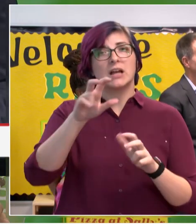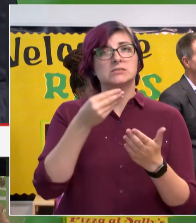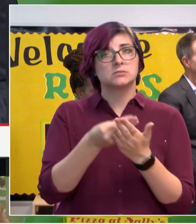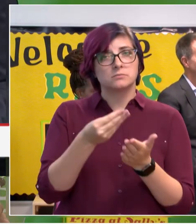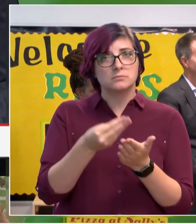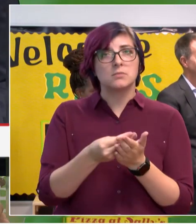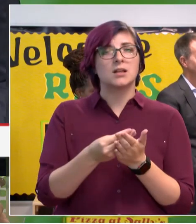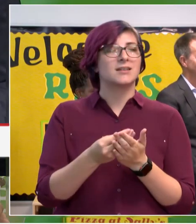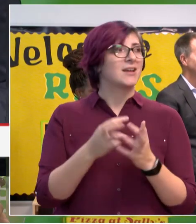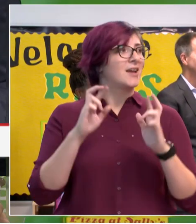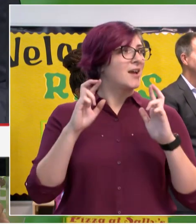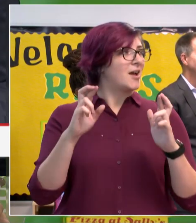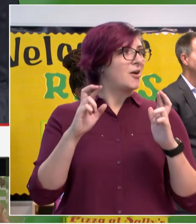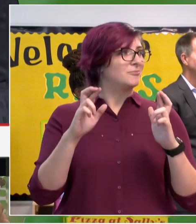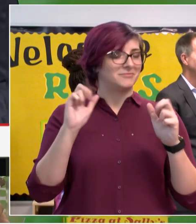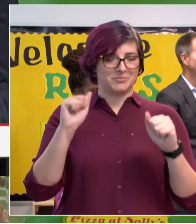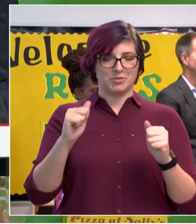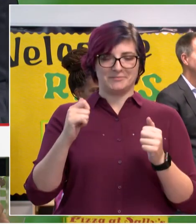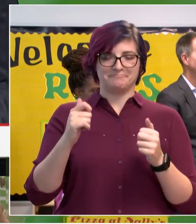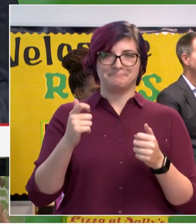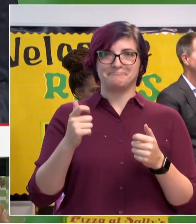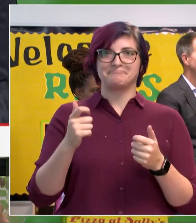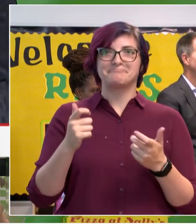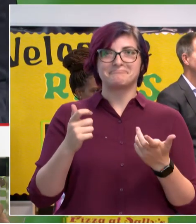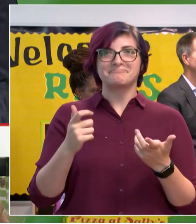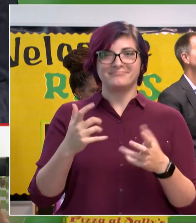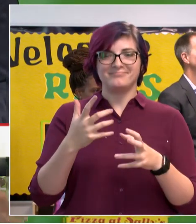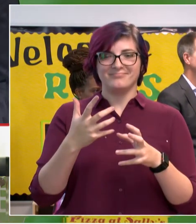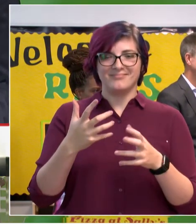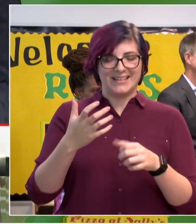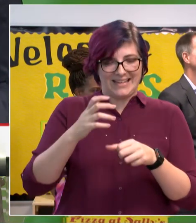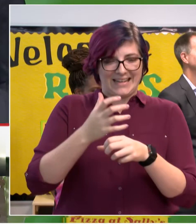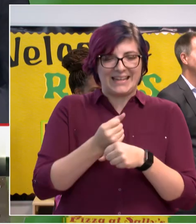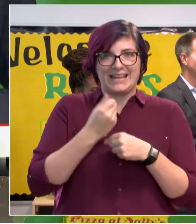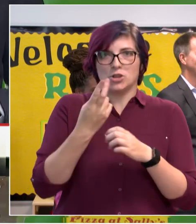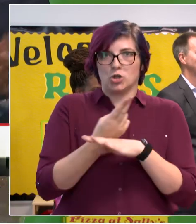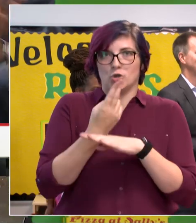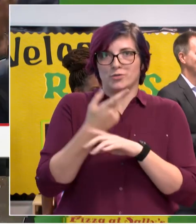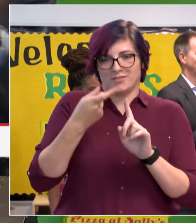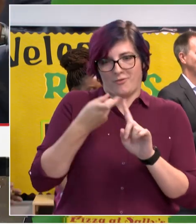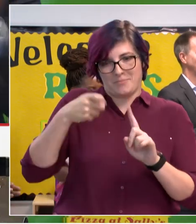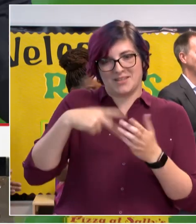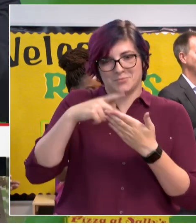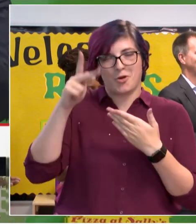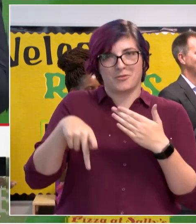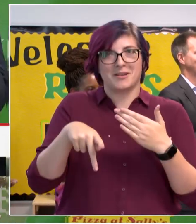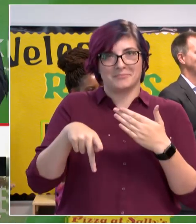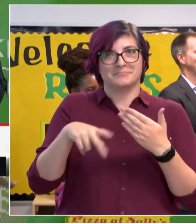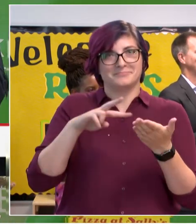can get the use out of this program that you intend. Thank you. I think that we can.